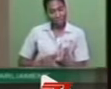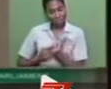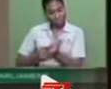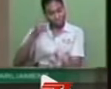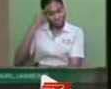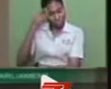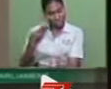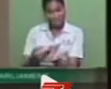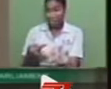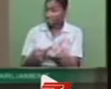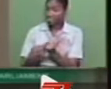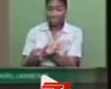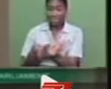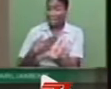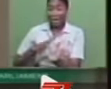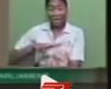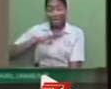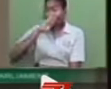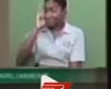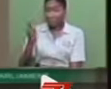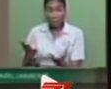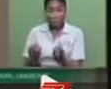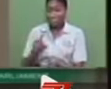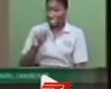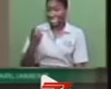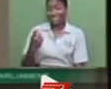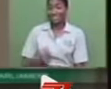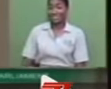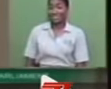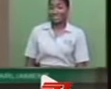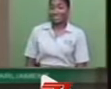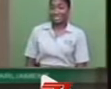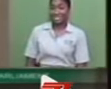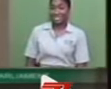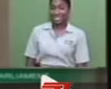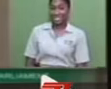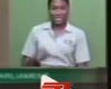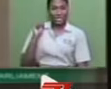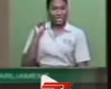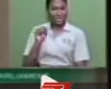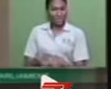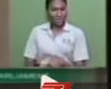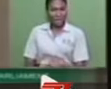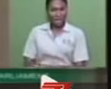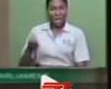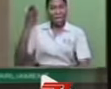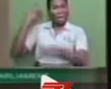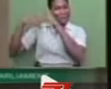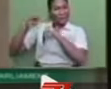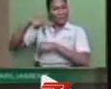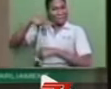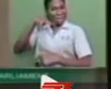Martin West. When we're in a worse situation, what has changed from your feelings back then in